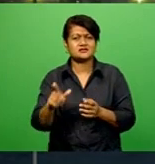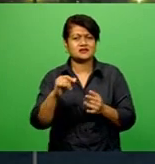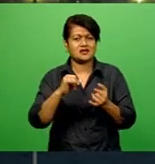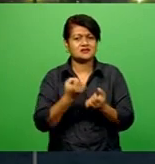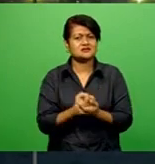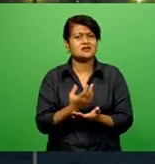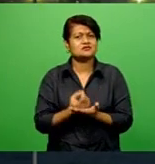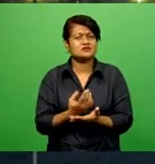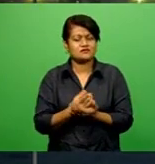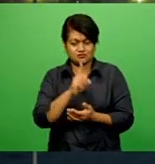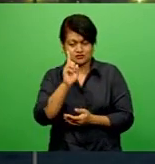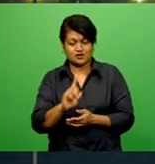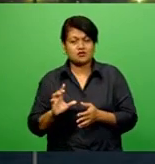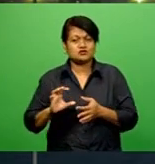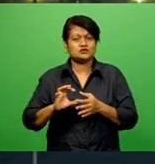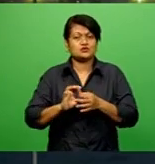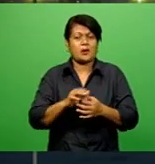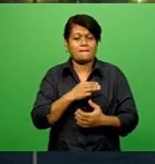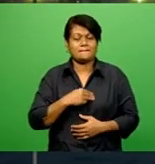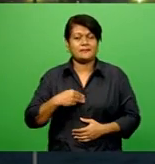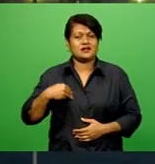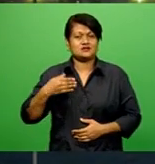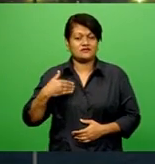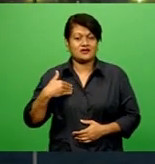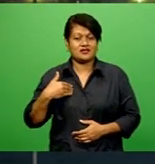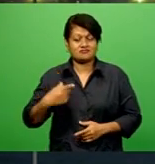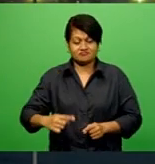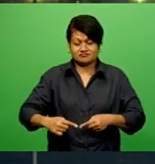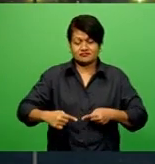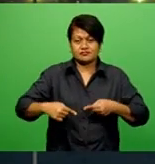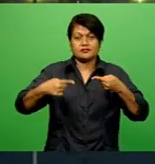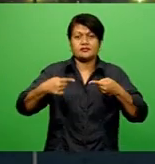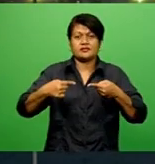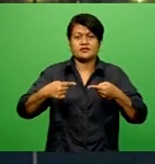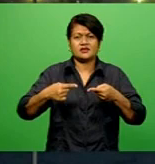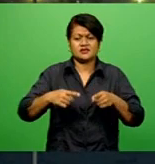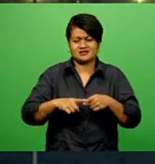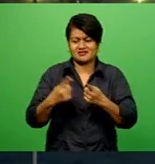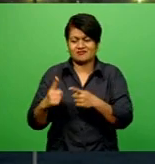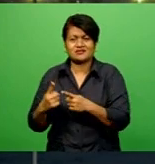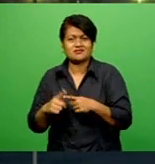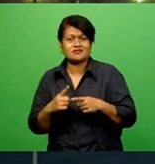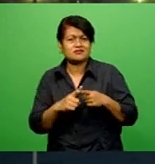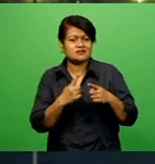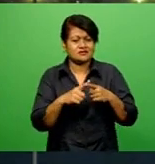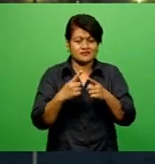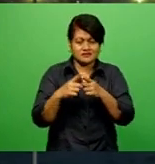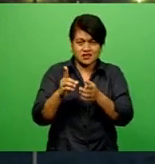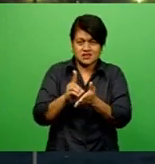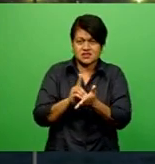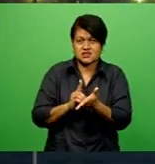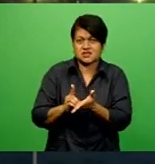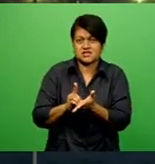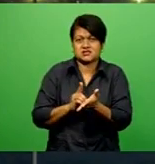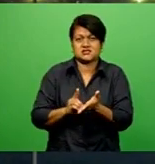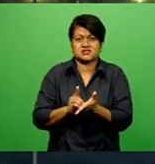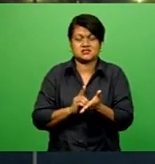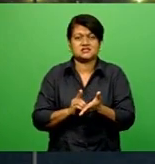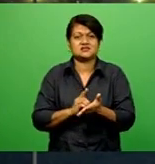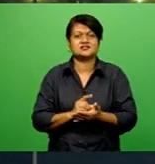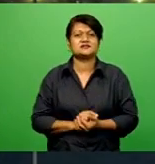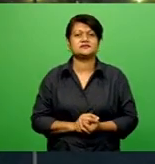the Ministry of Health in their extensive fight against leptospirosis, typhoid, dengue and